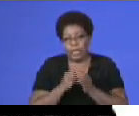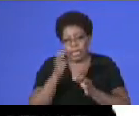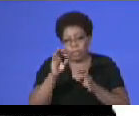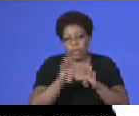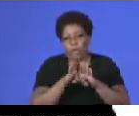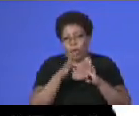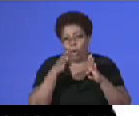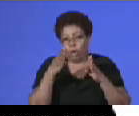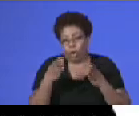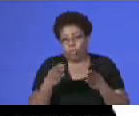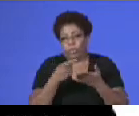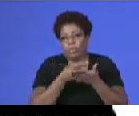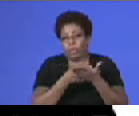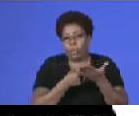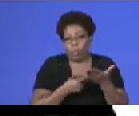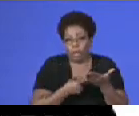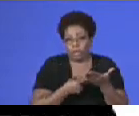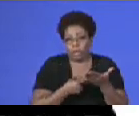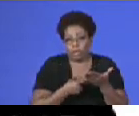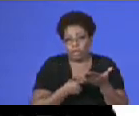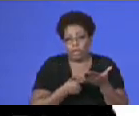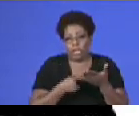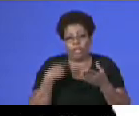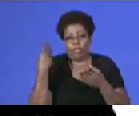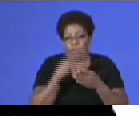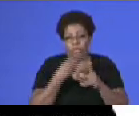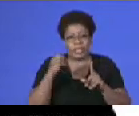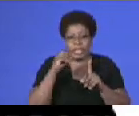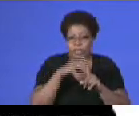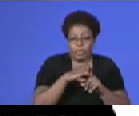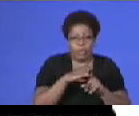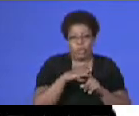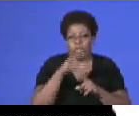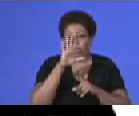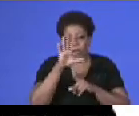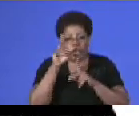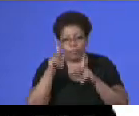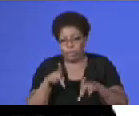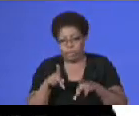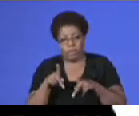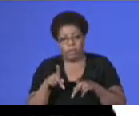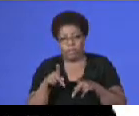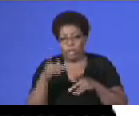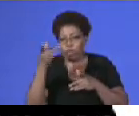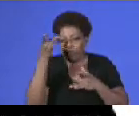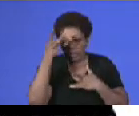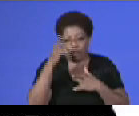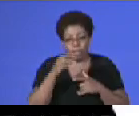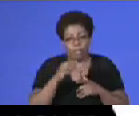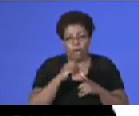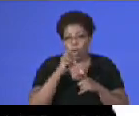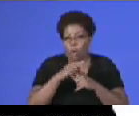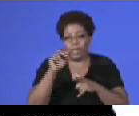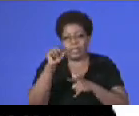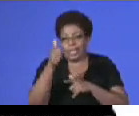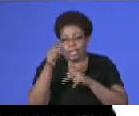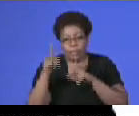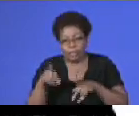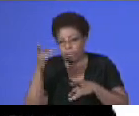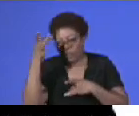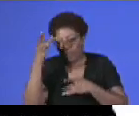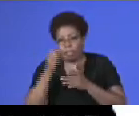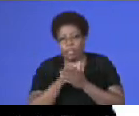open, what if we were exposed to 5 cases? How do we manage it? What if we were exposed to 10 cases? How do we manage it? Do we